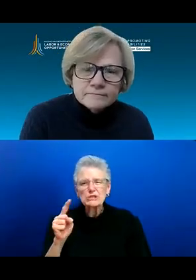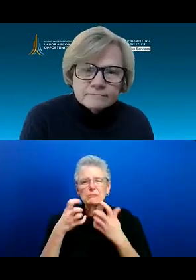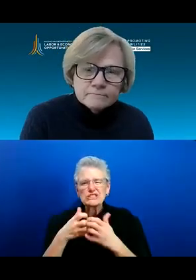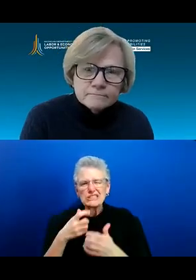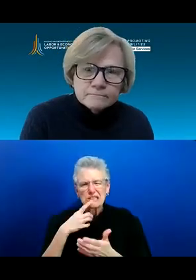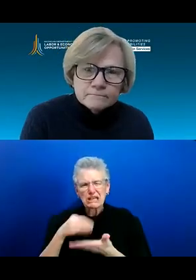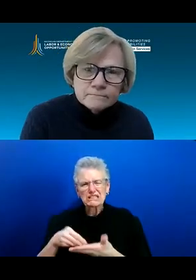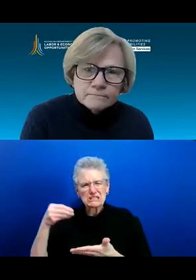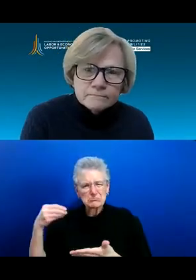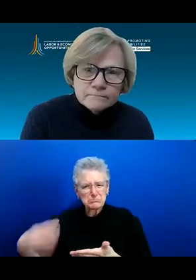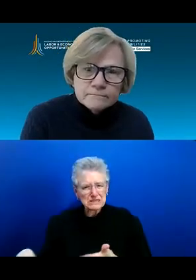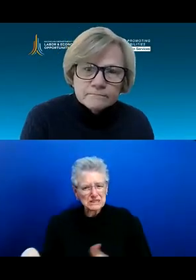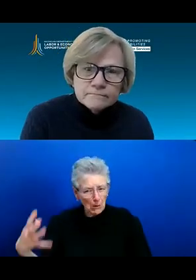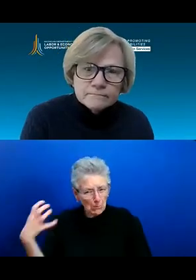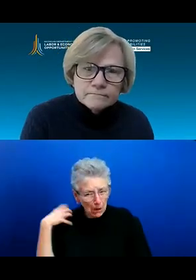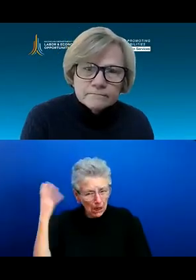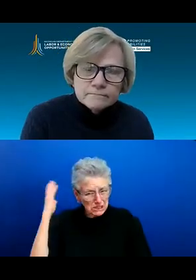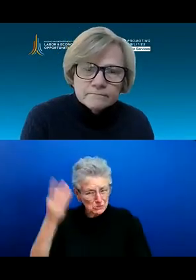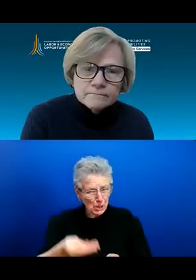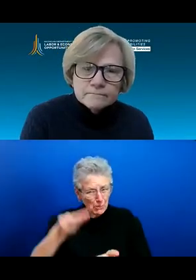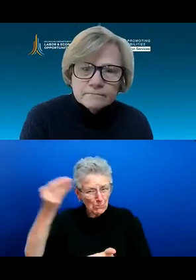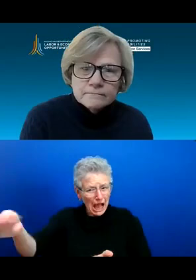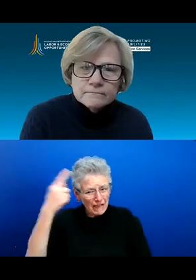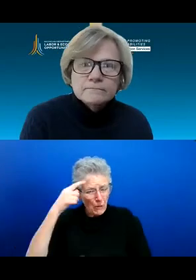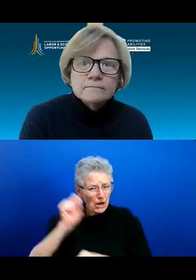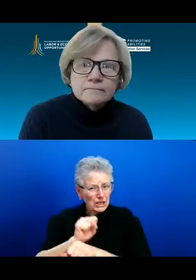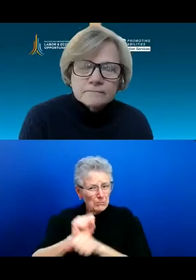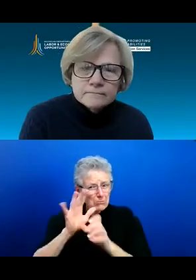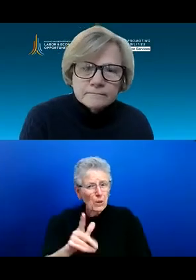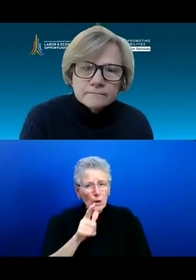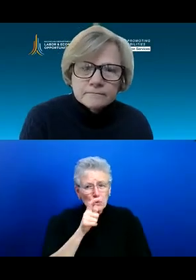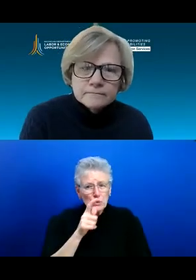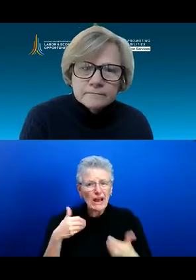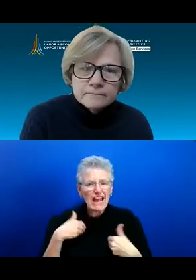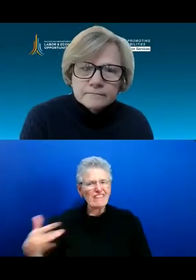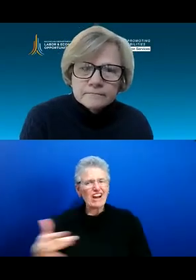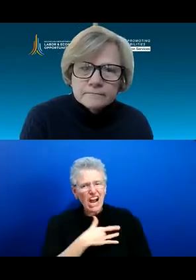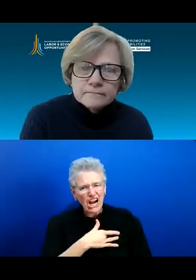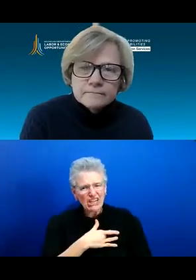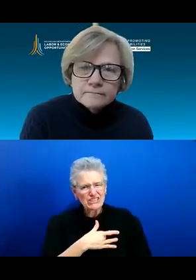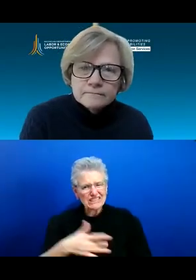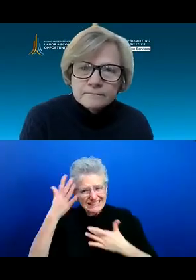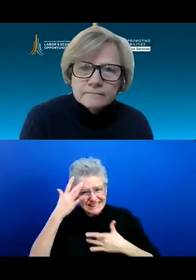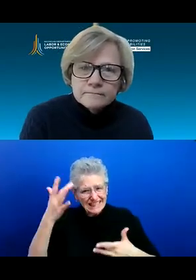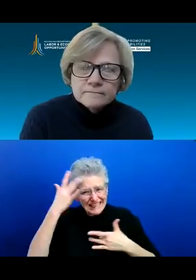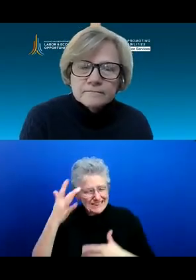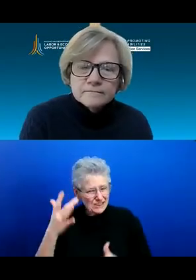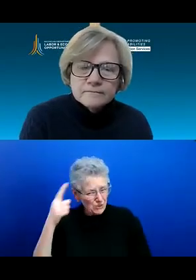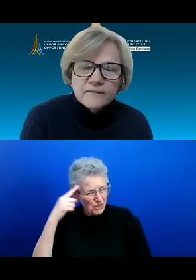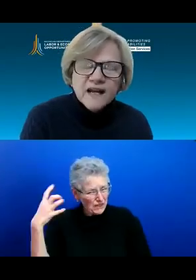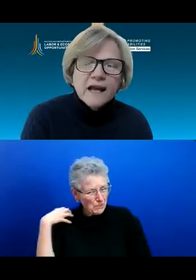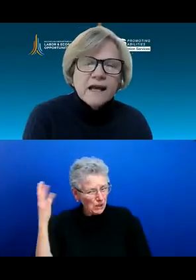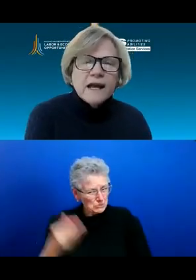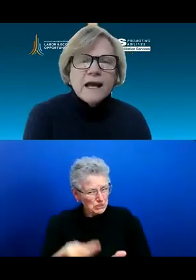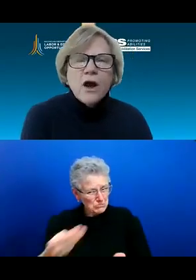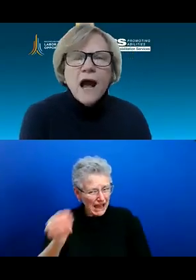employer would provide any of these accommodating equipment for an employee who has cardiovascular disease to do his or her job?